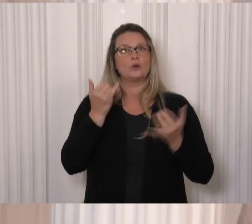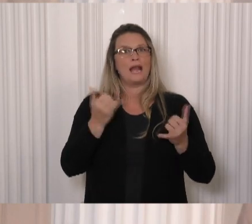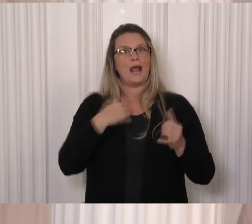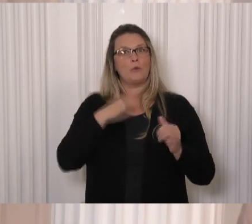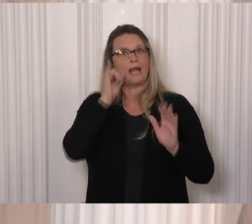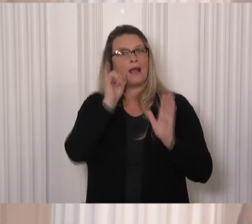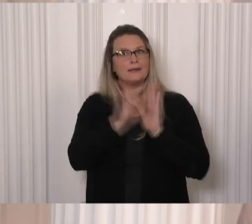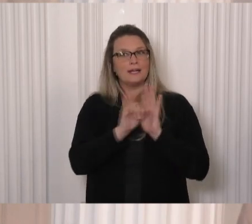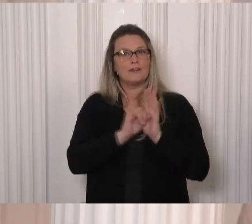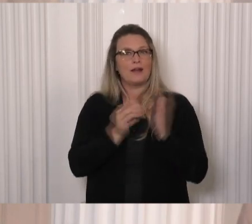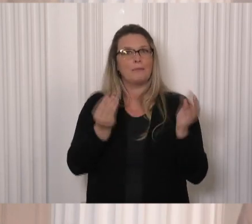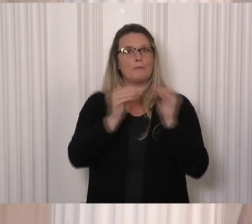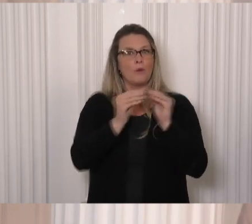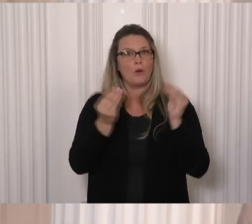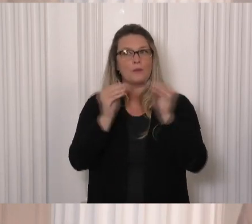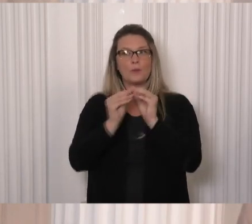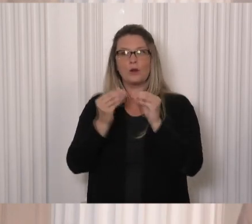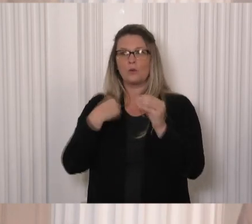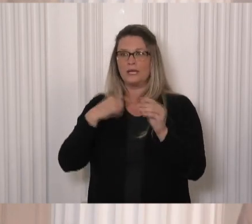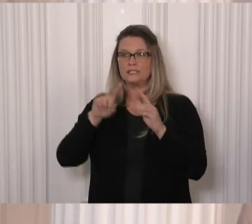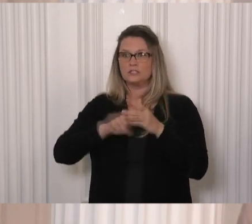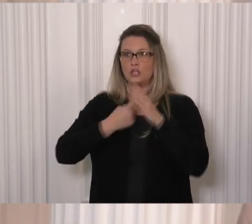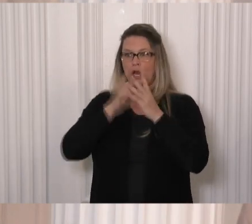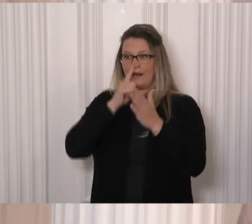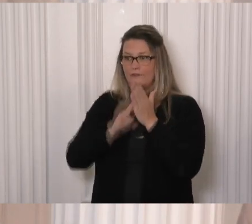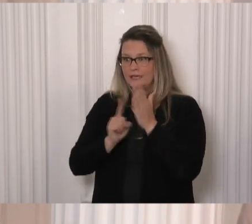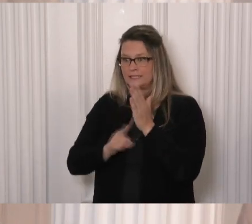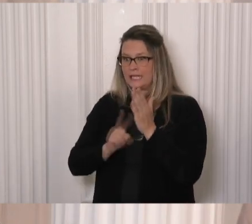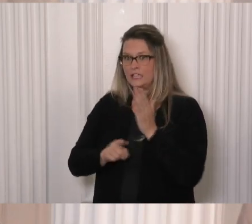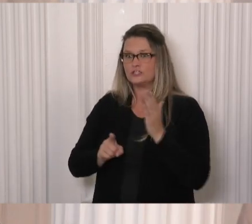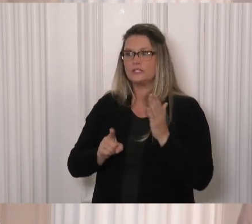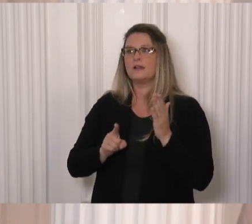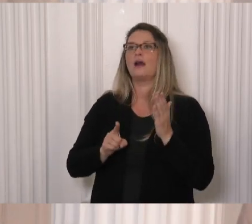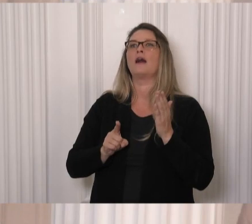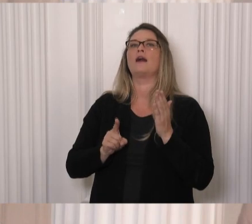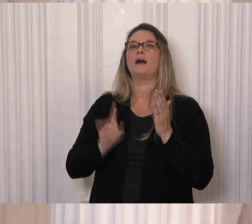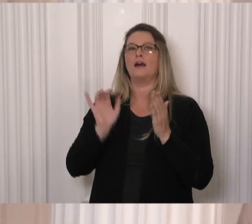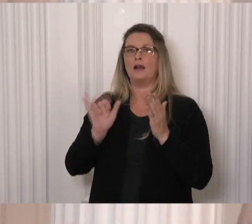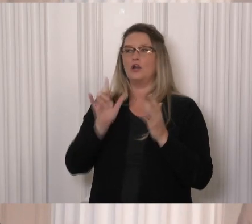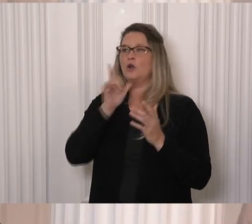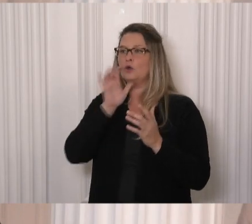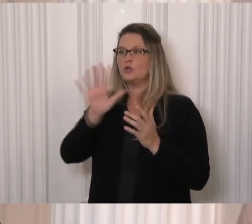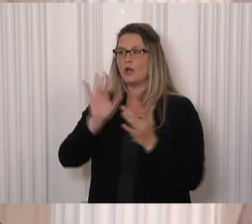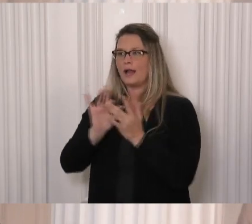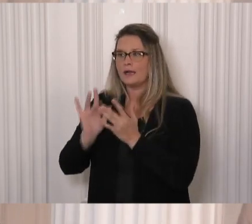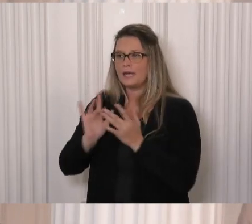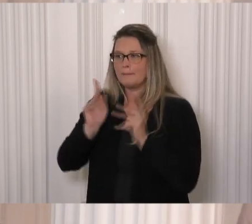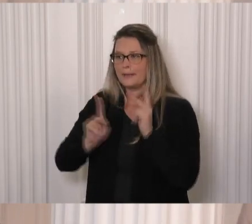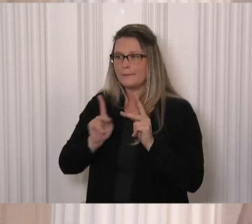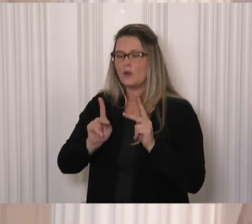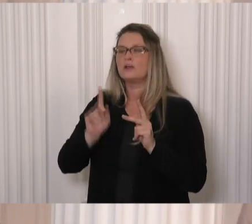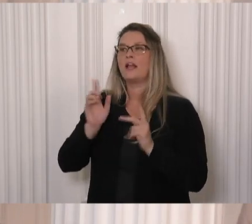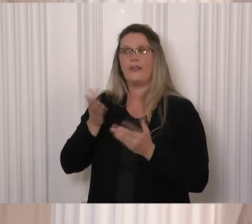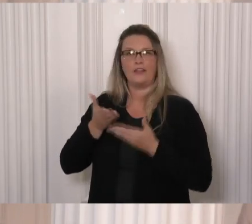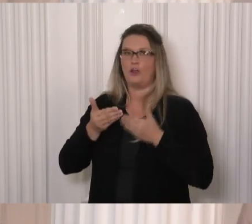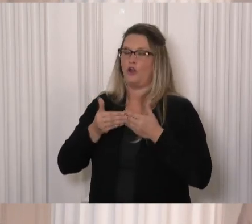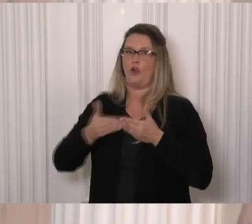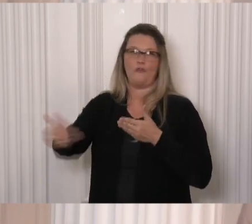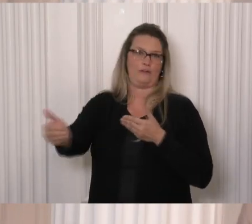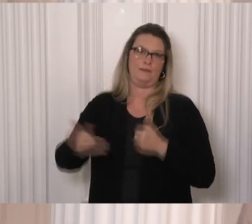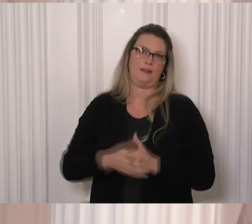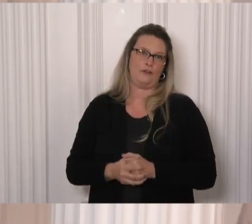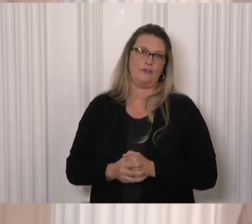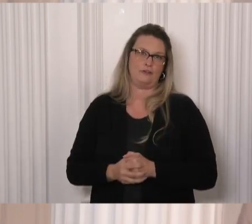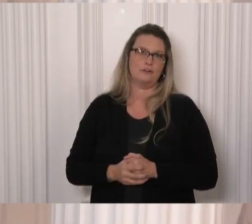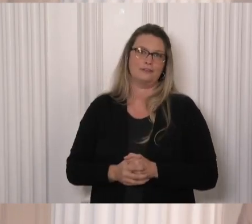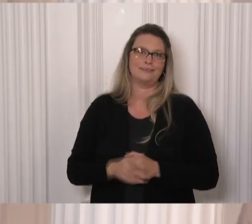point. You start the investigation and you find the contacts and you go from there. And so this is what